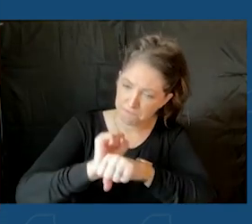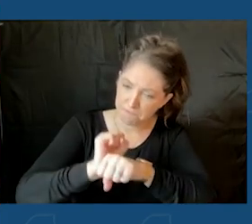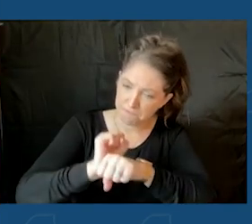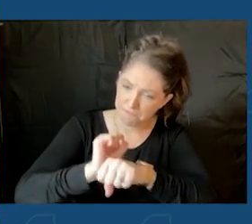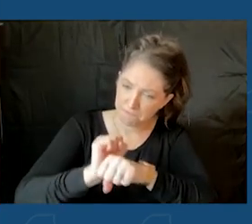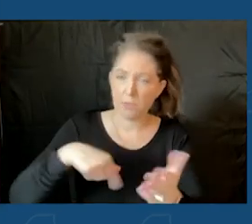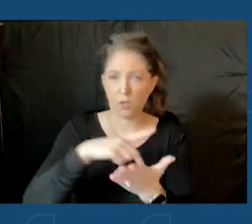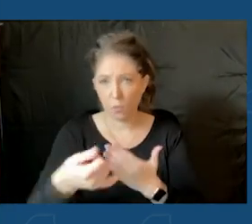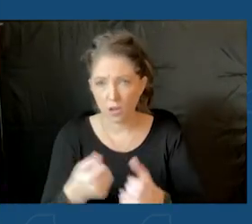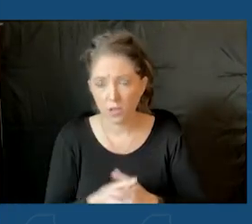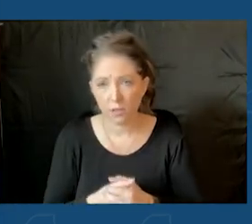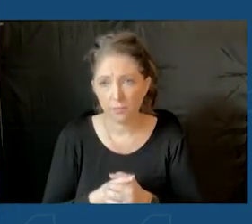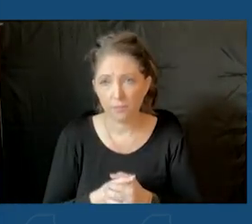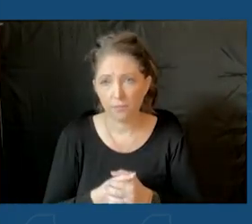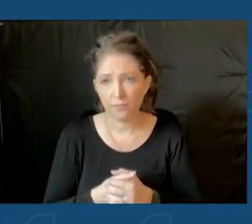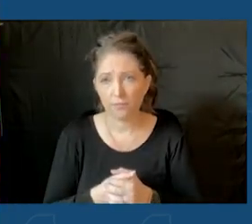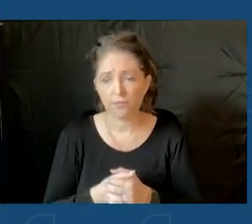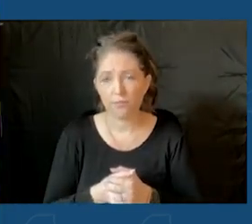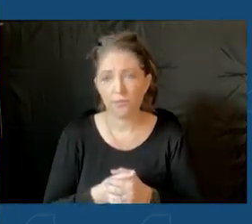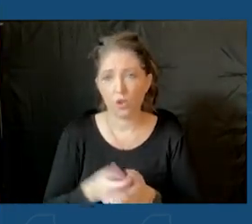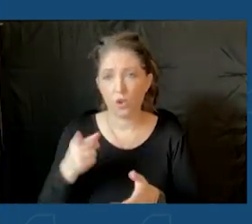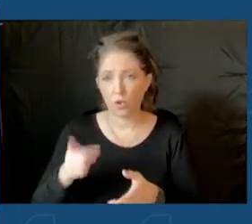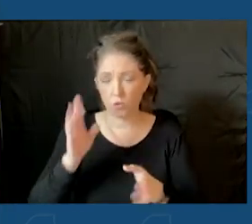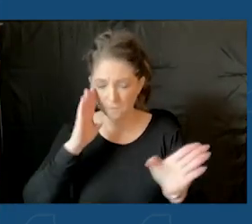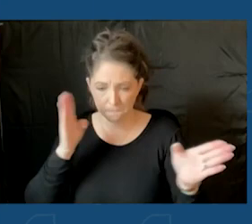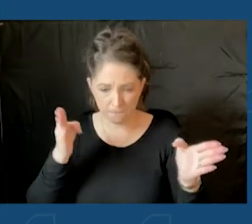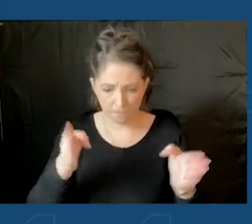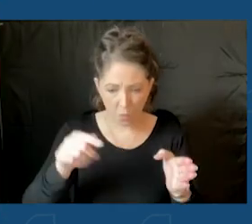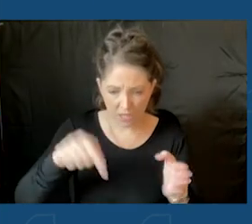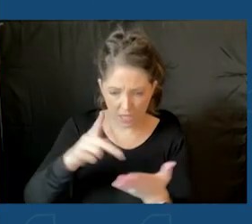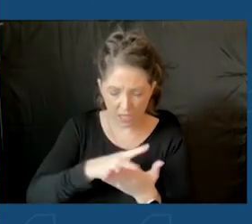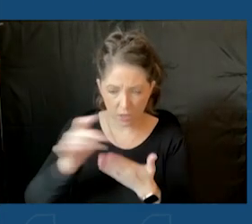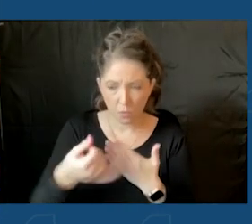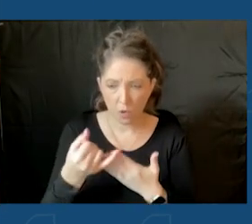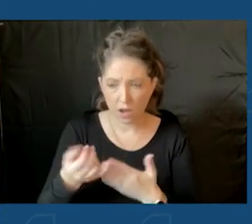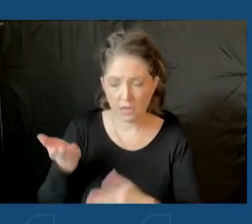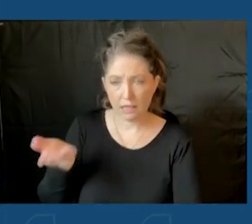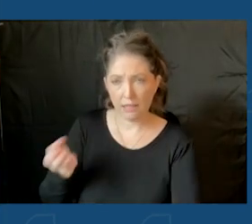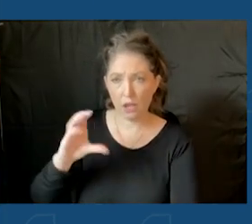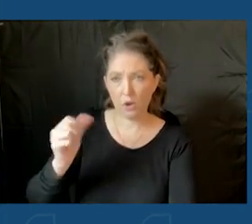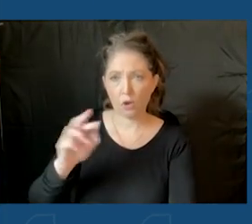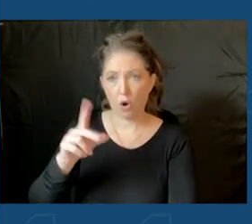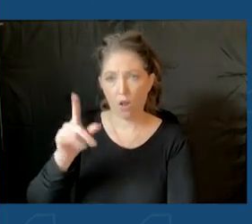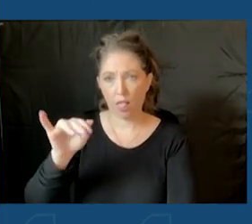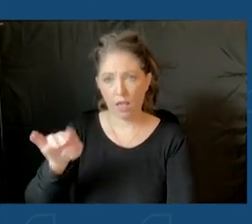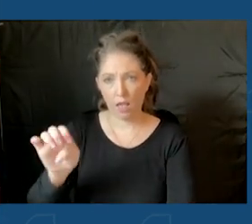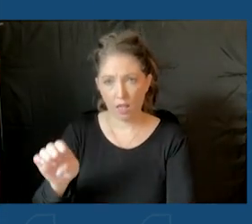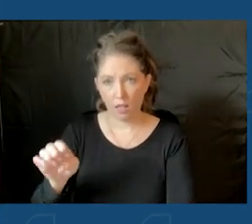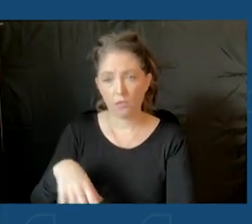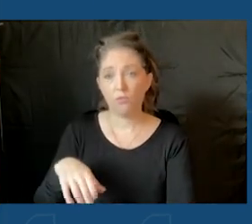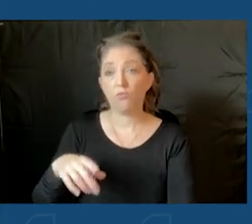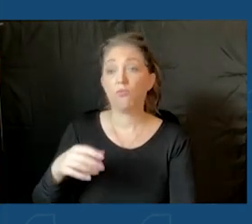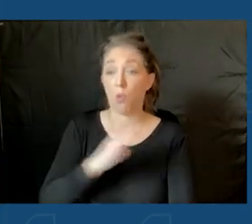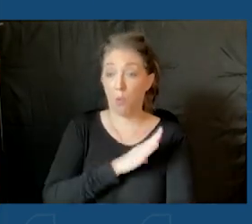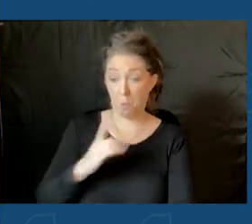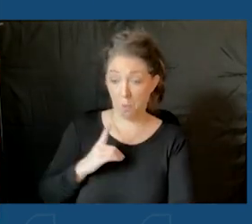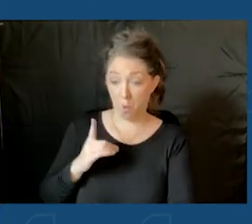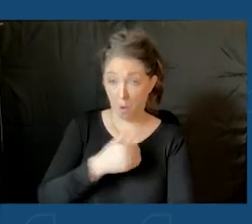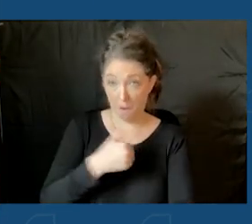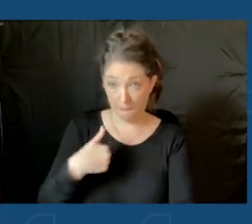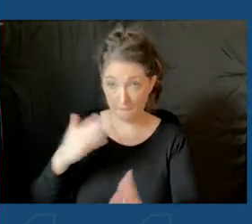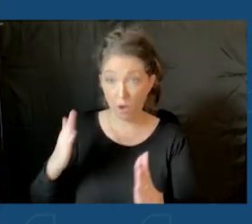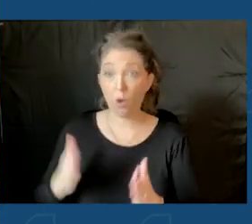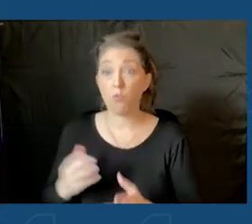the project front and center at Carlisle. We had the support of the board members and one of